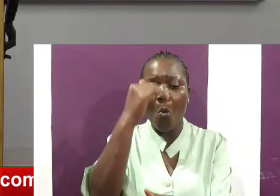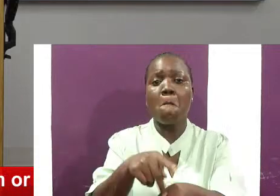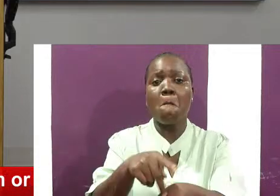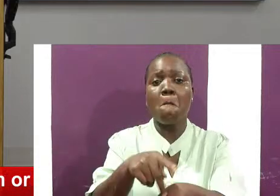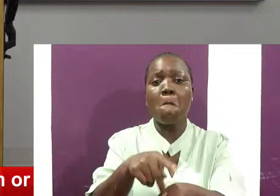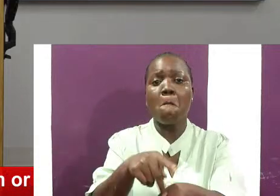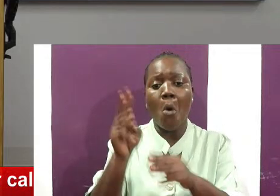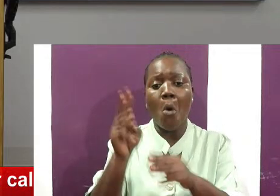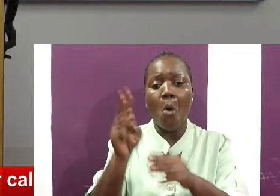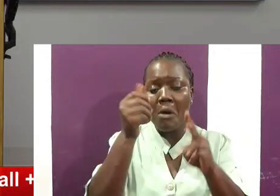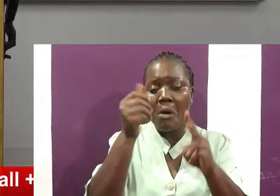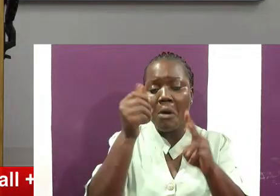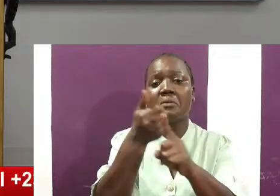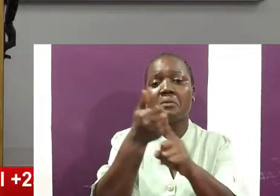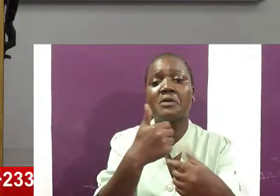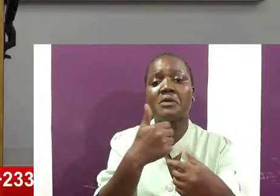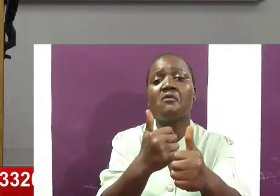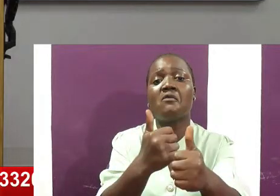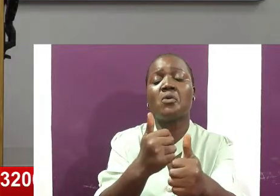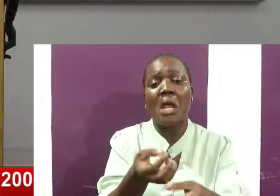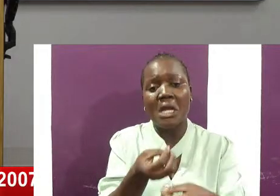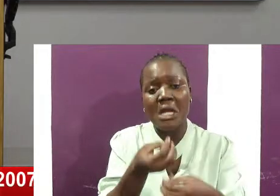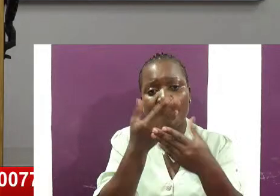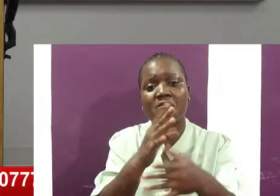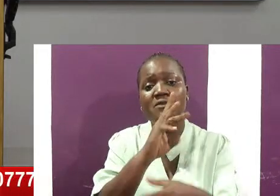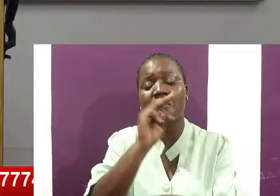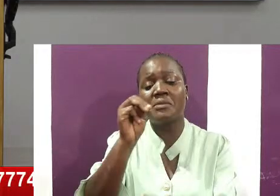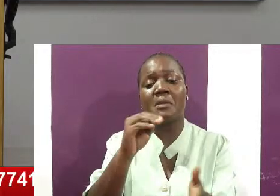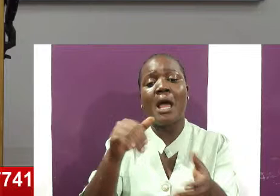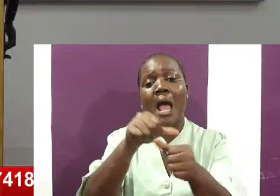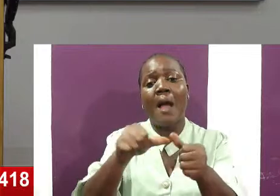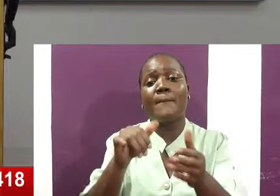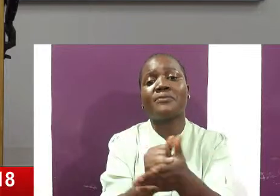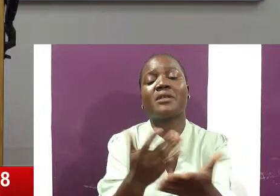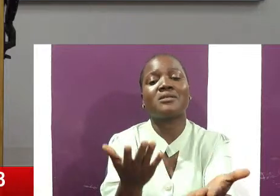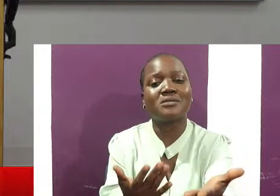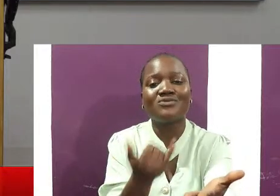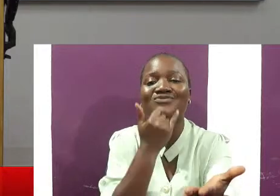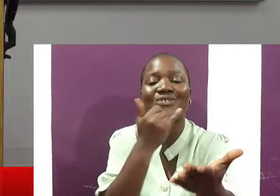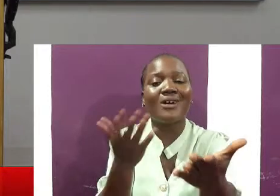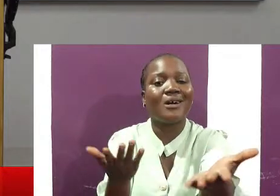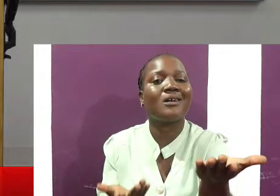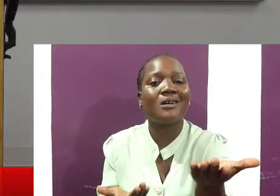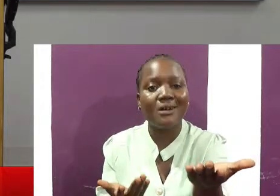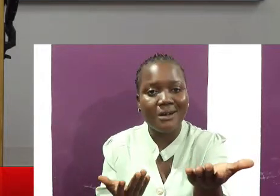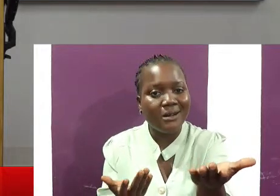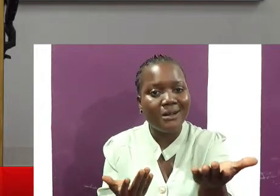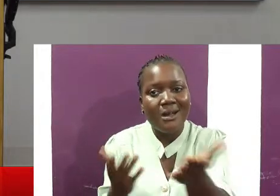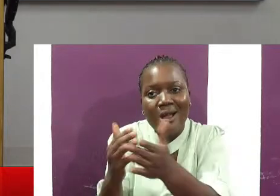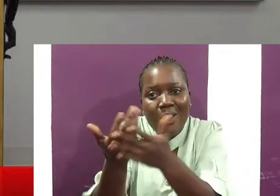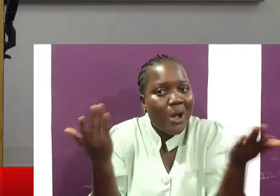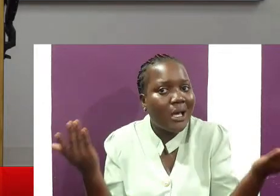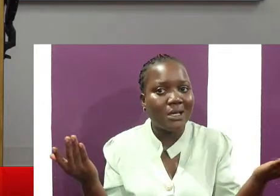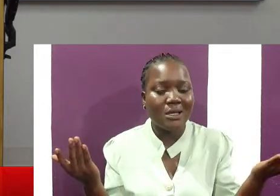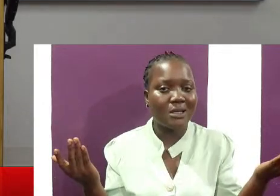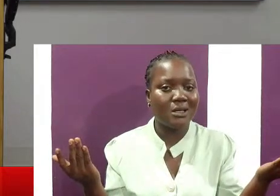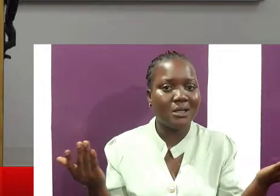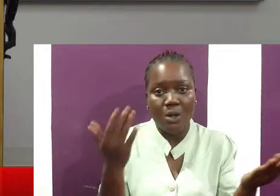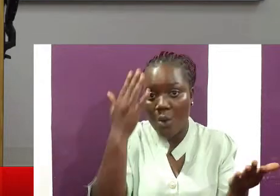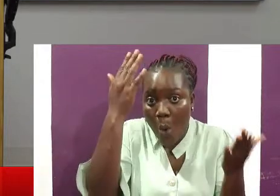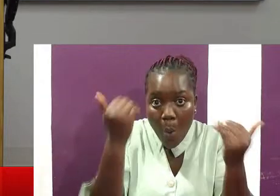Brethren, friends, if there were more than one way, Paul would have had no reason and no need to correct them and beg them to get on the correct